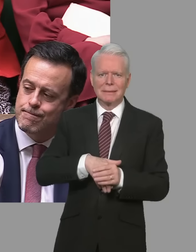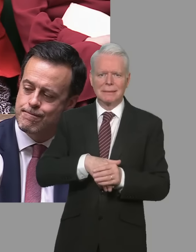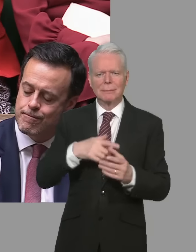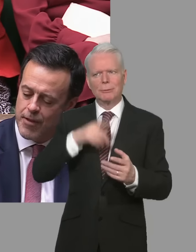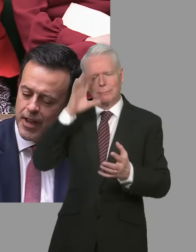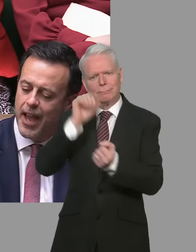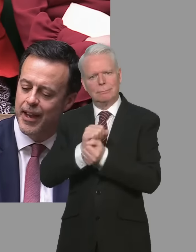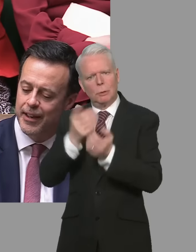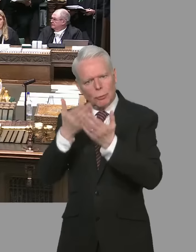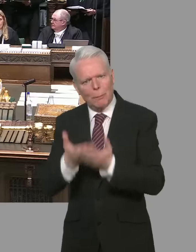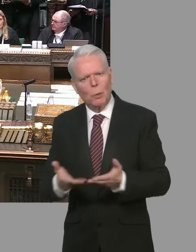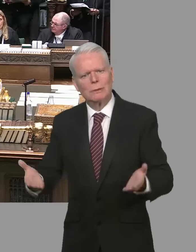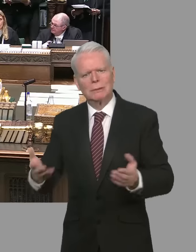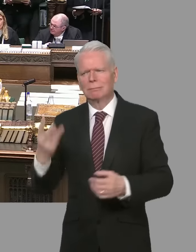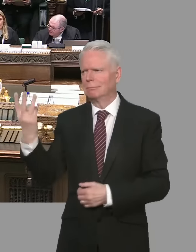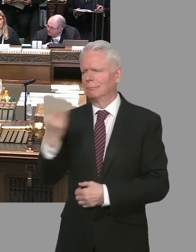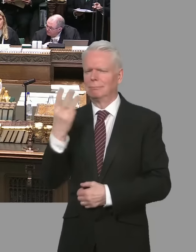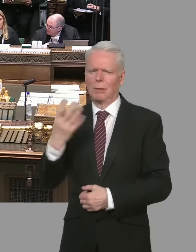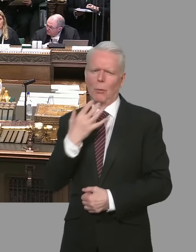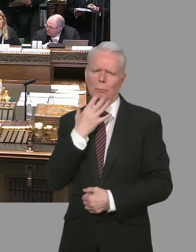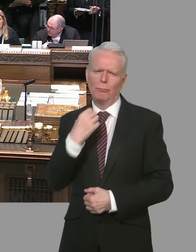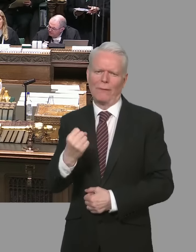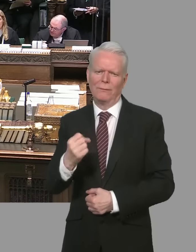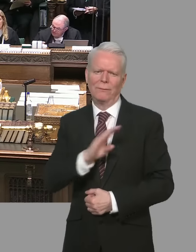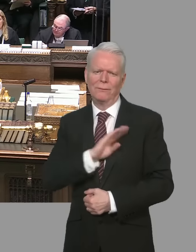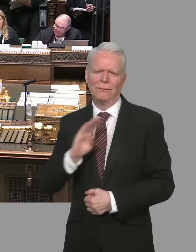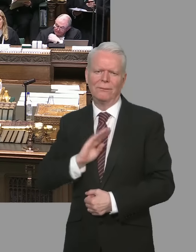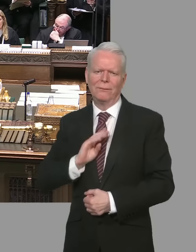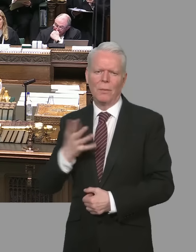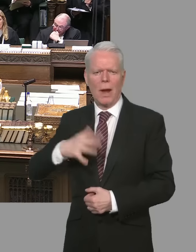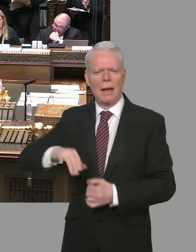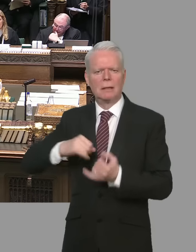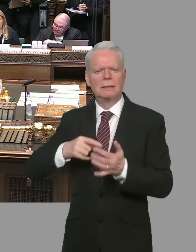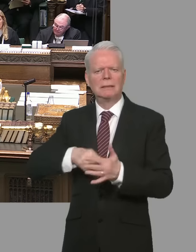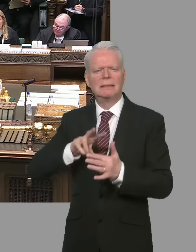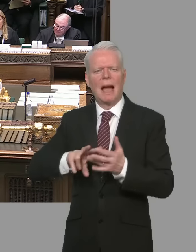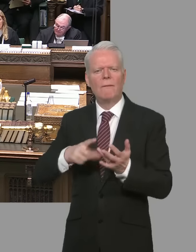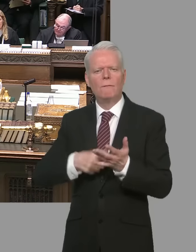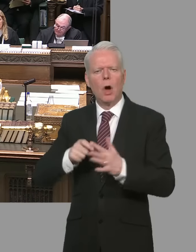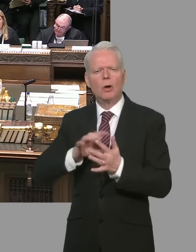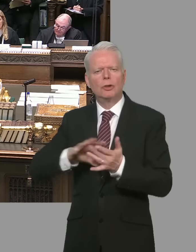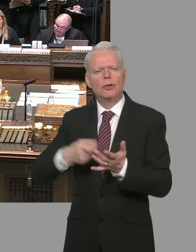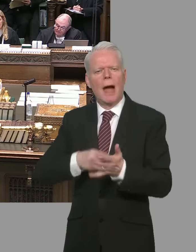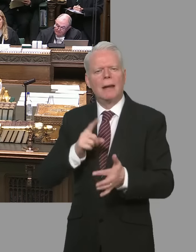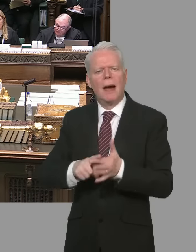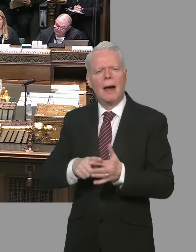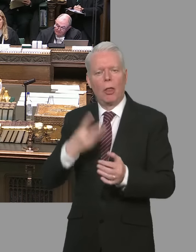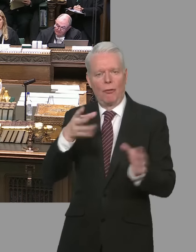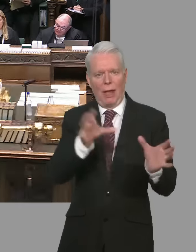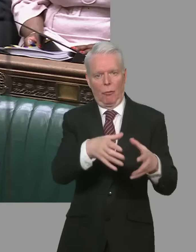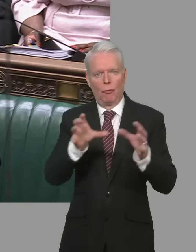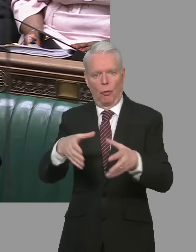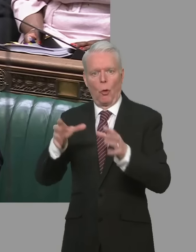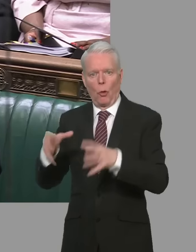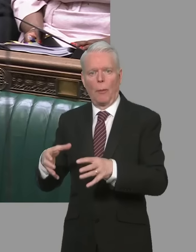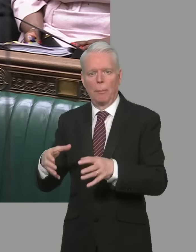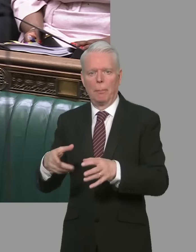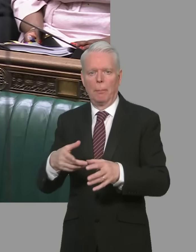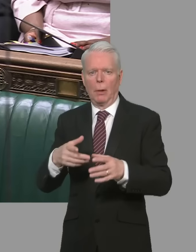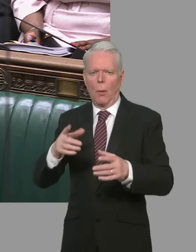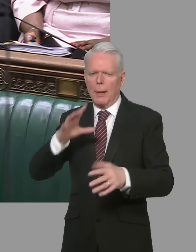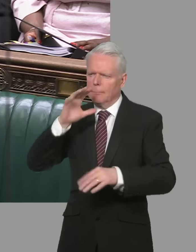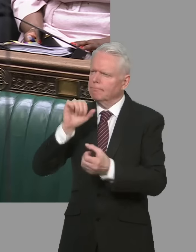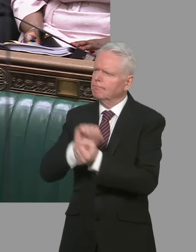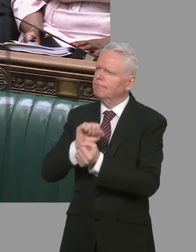never forgotten? Well, can I thank my honourable friend for the invitation? And can I join her in paying tribute